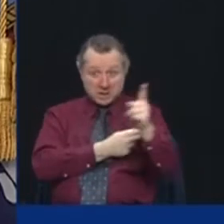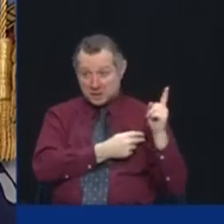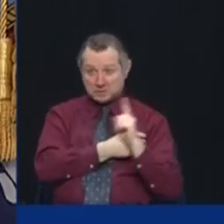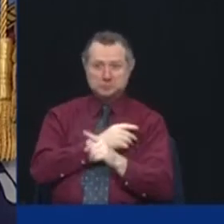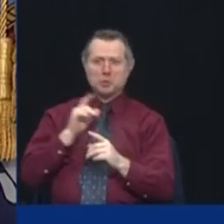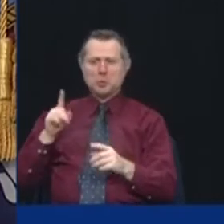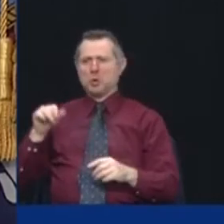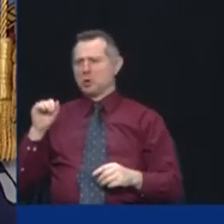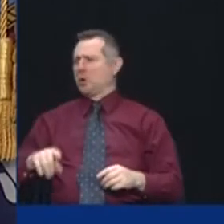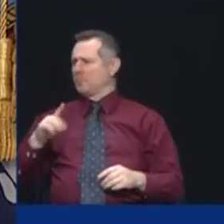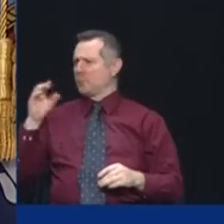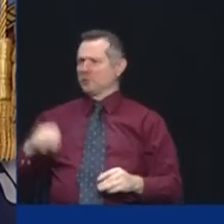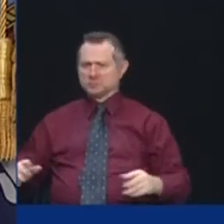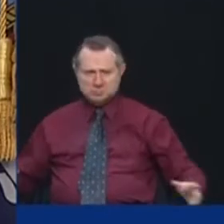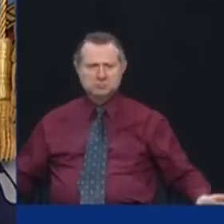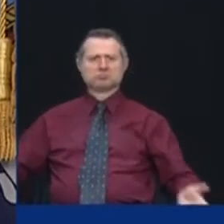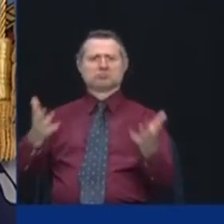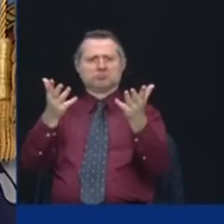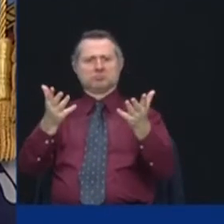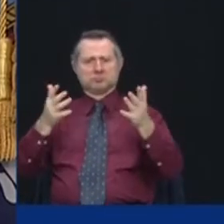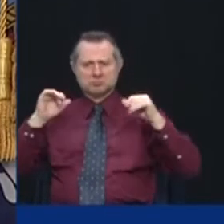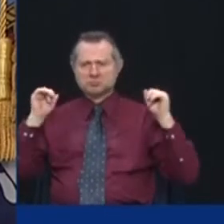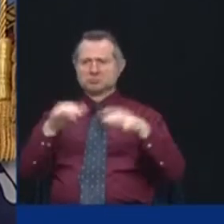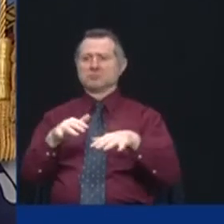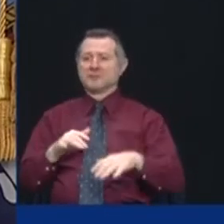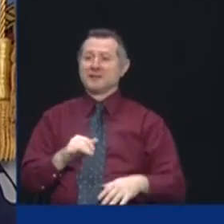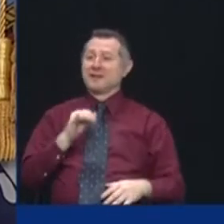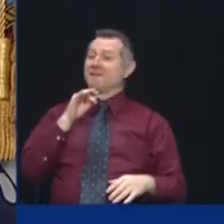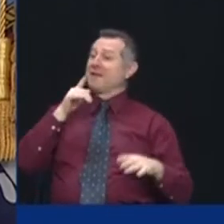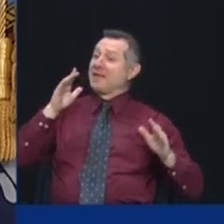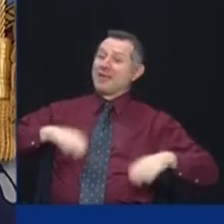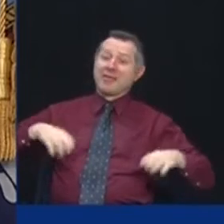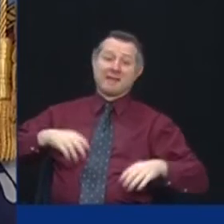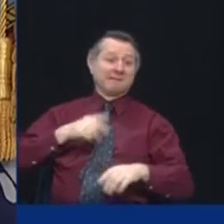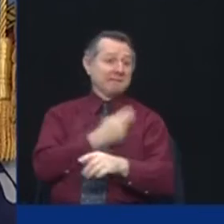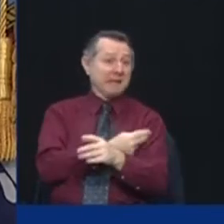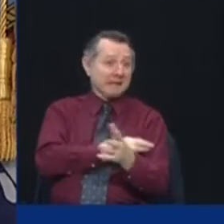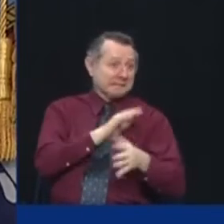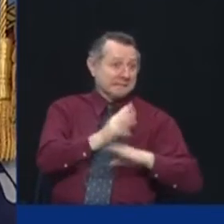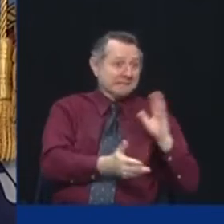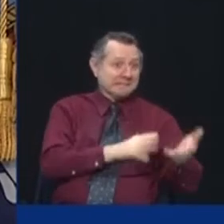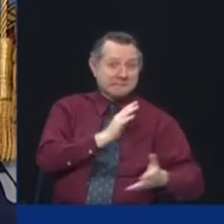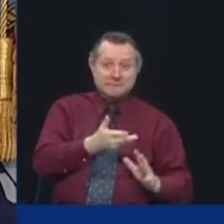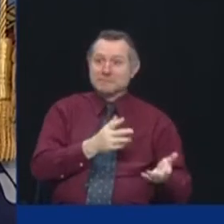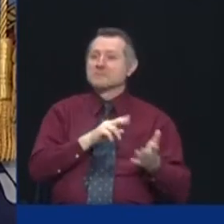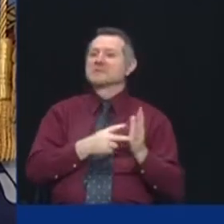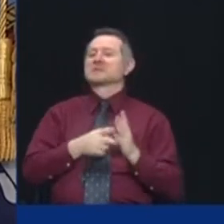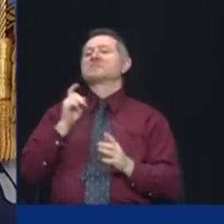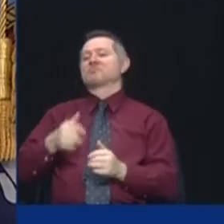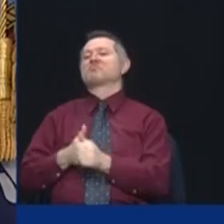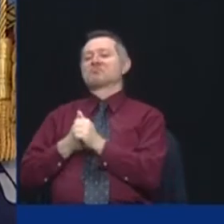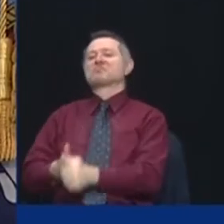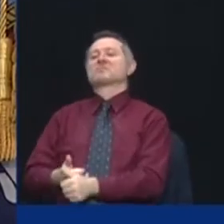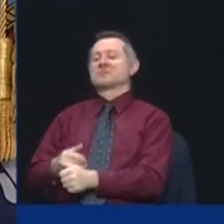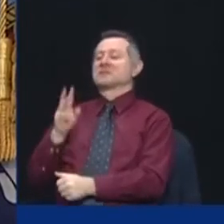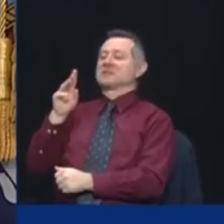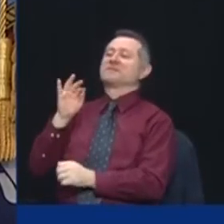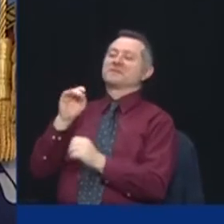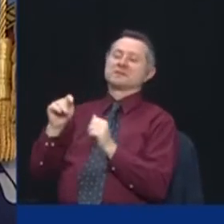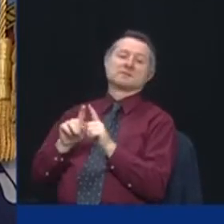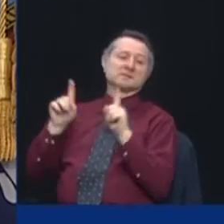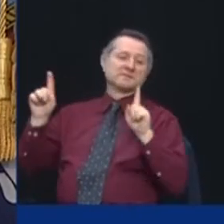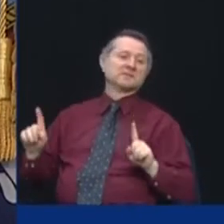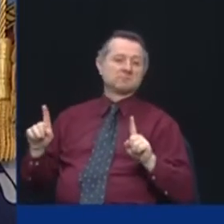Vaccinated, it's full capacity. Unvaccinated, it is still the 6-foot social distancing. In other words, our